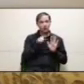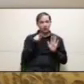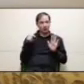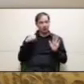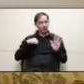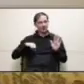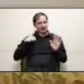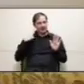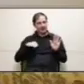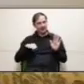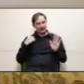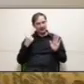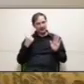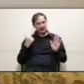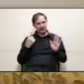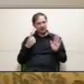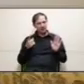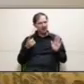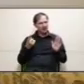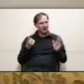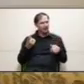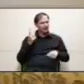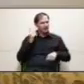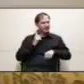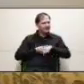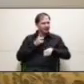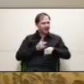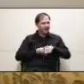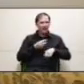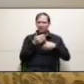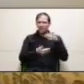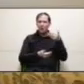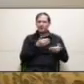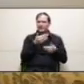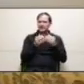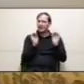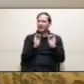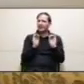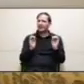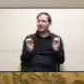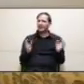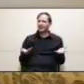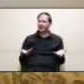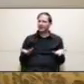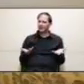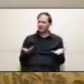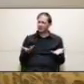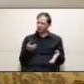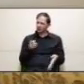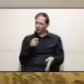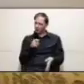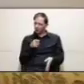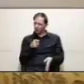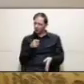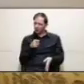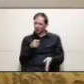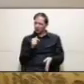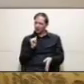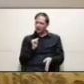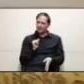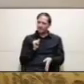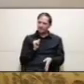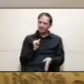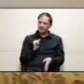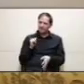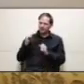municipality, but there's been no disciplinary process in that respect. I just wanted to...